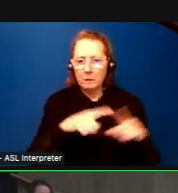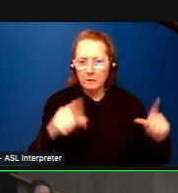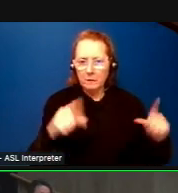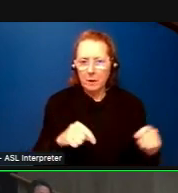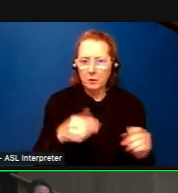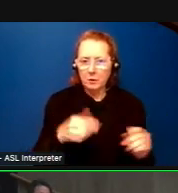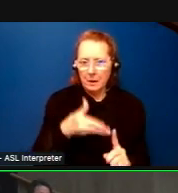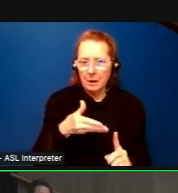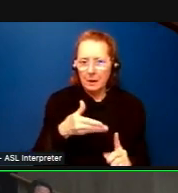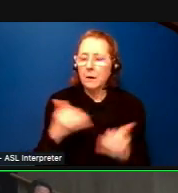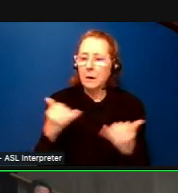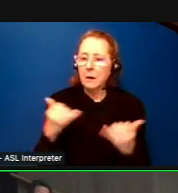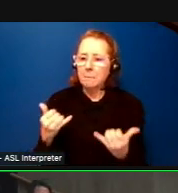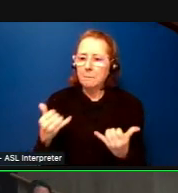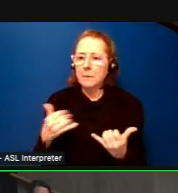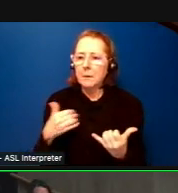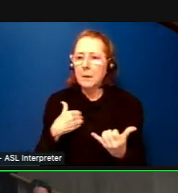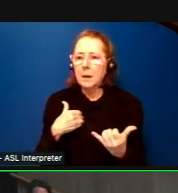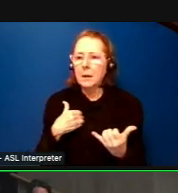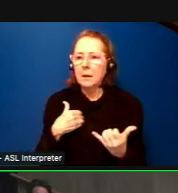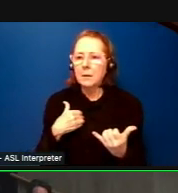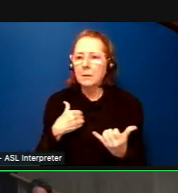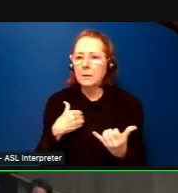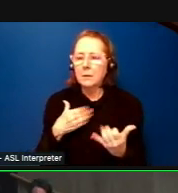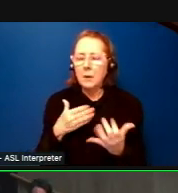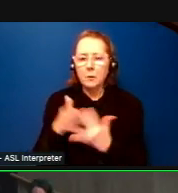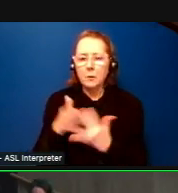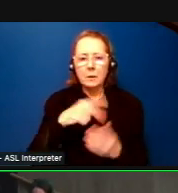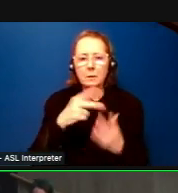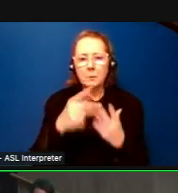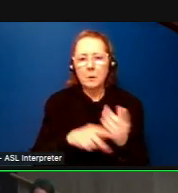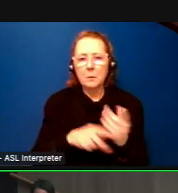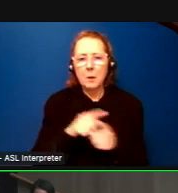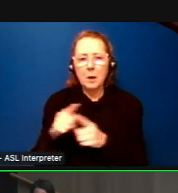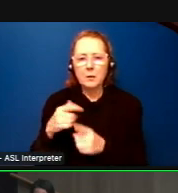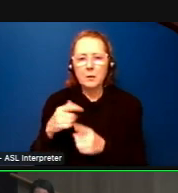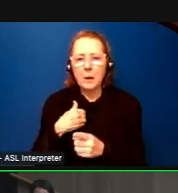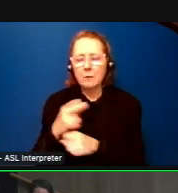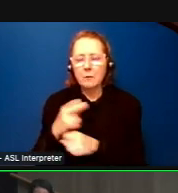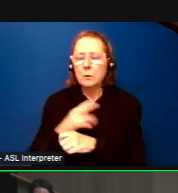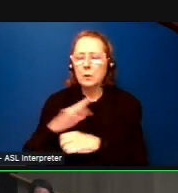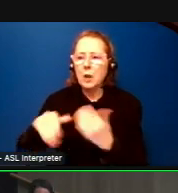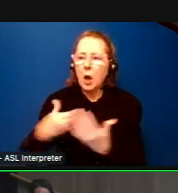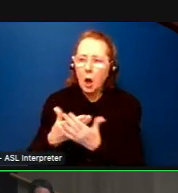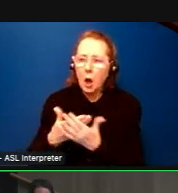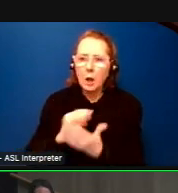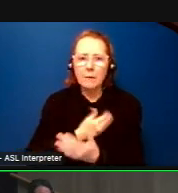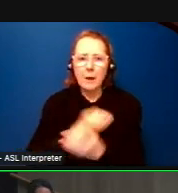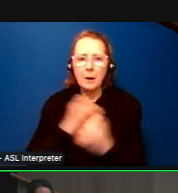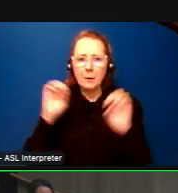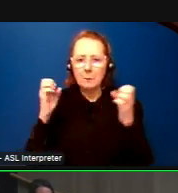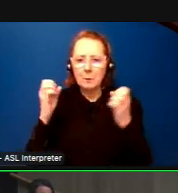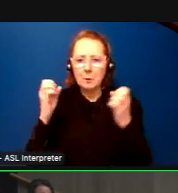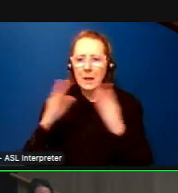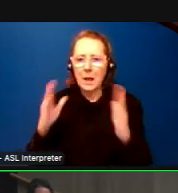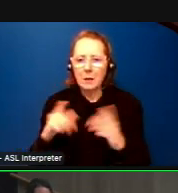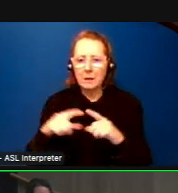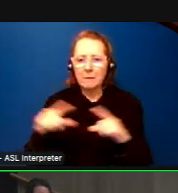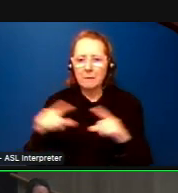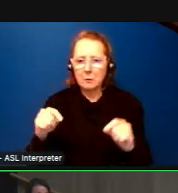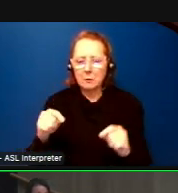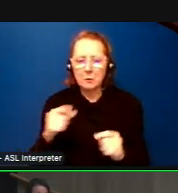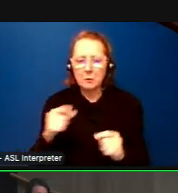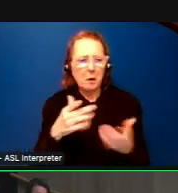And presently we have, through this program, we also have utilized all of our emergency housing vouchers, which you've probably heard in the